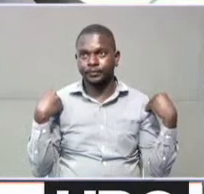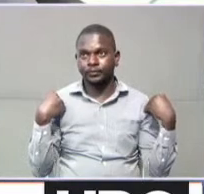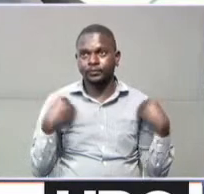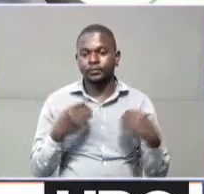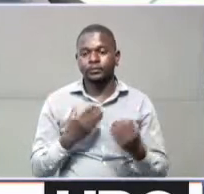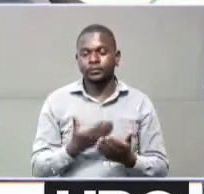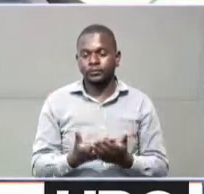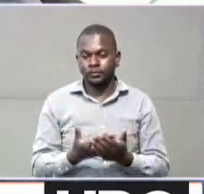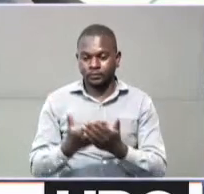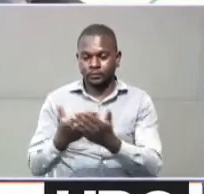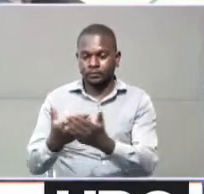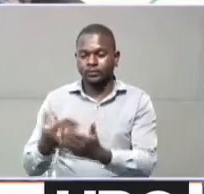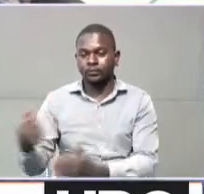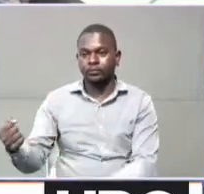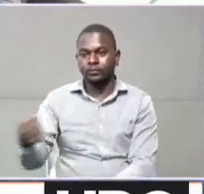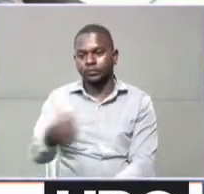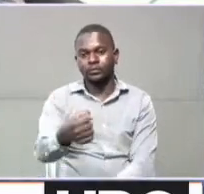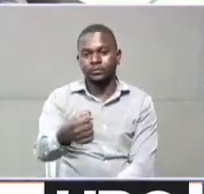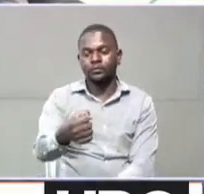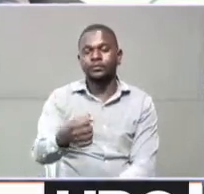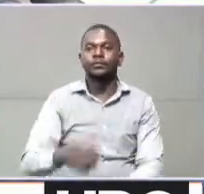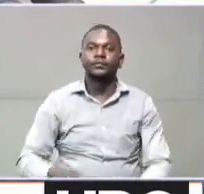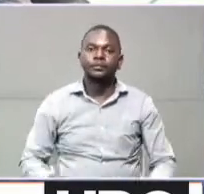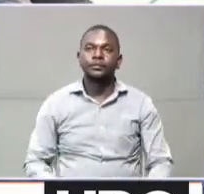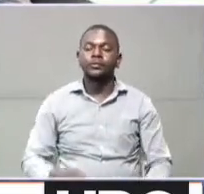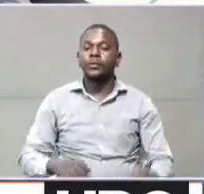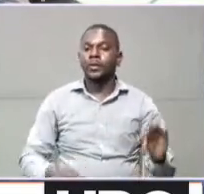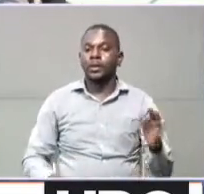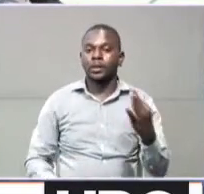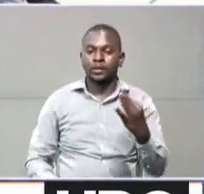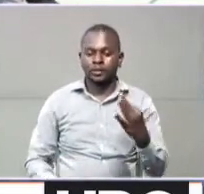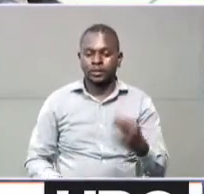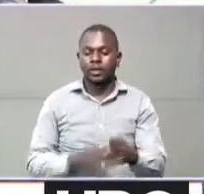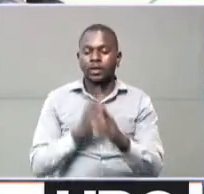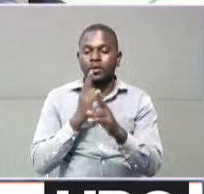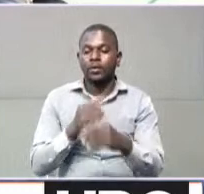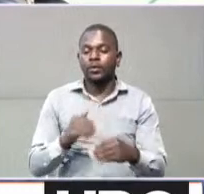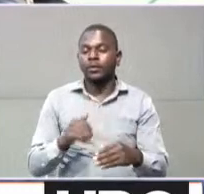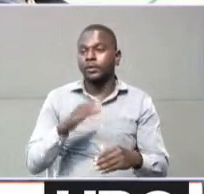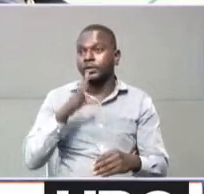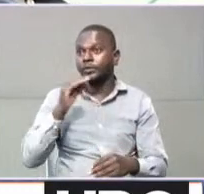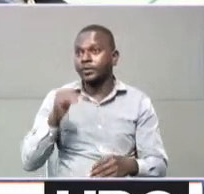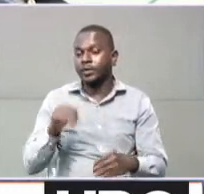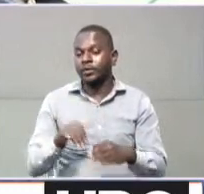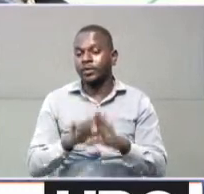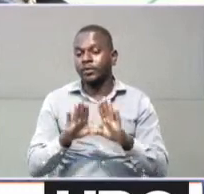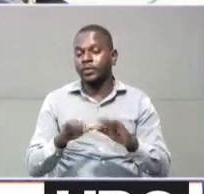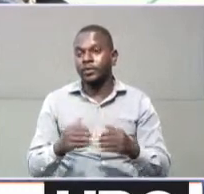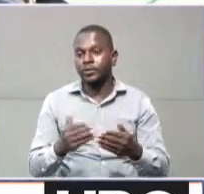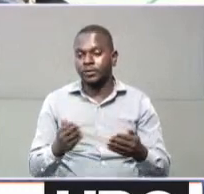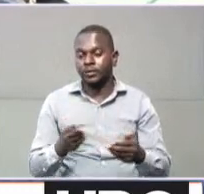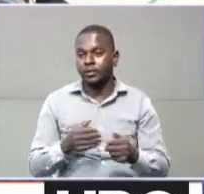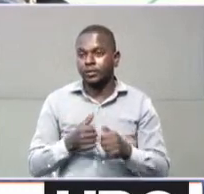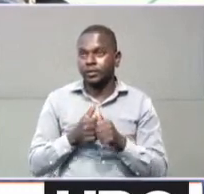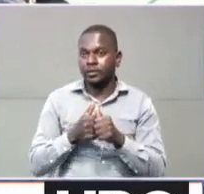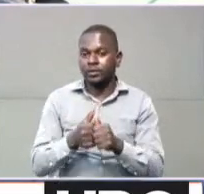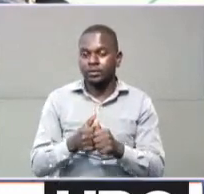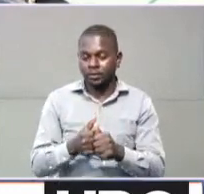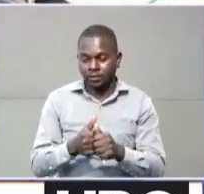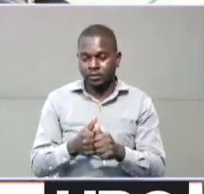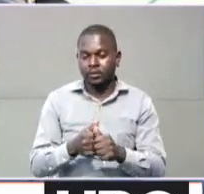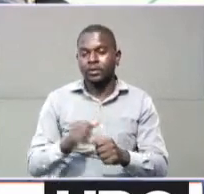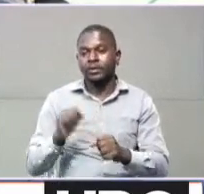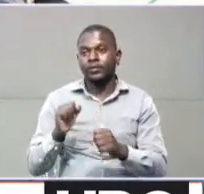i beg to designate thirdly right honourable speaker honourable members in accordance to rule